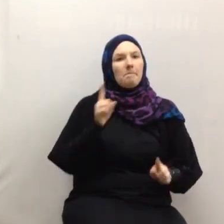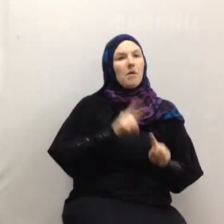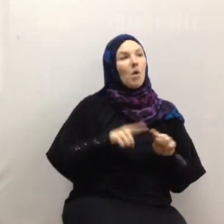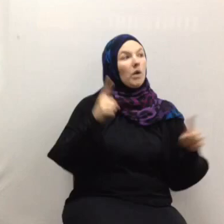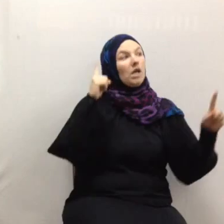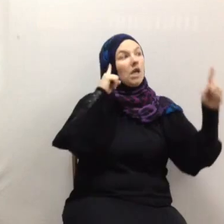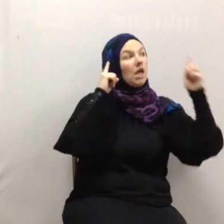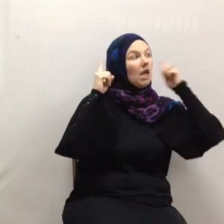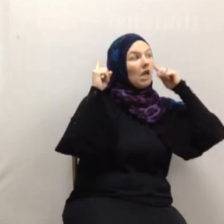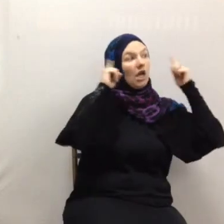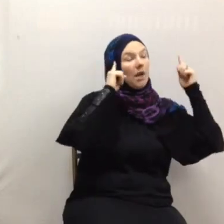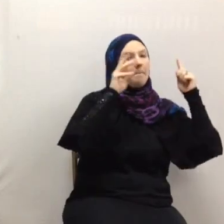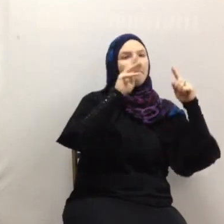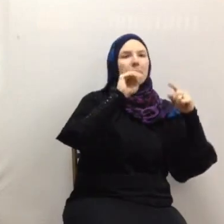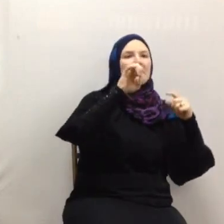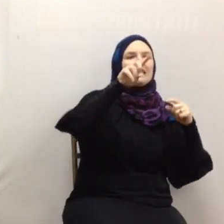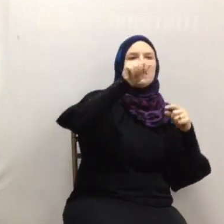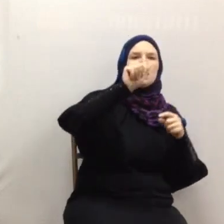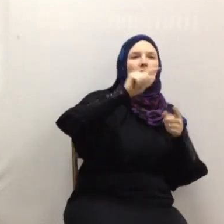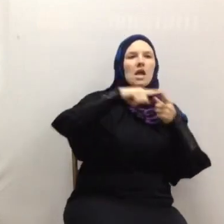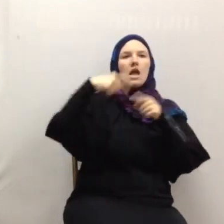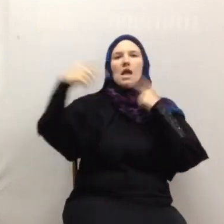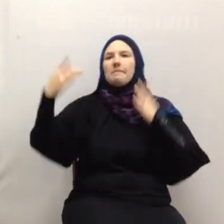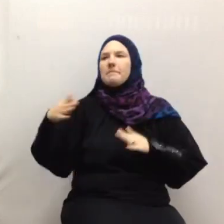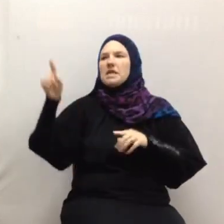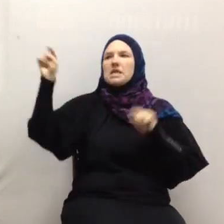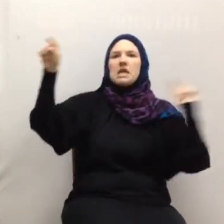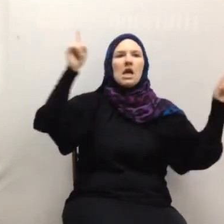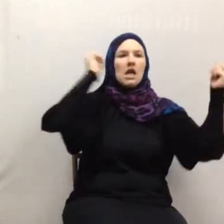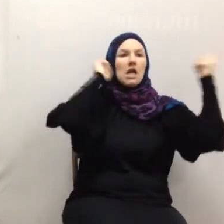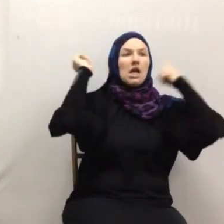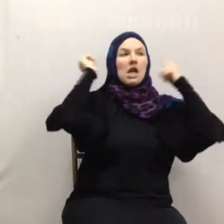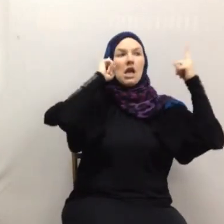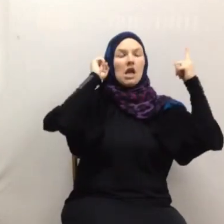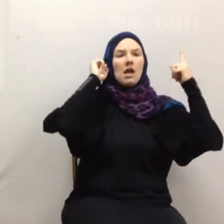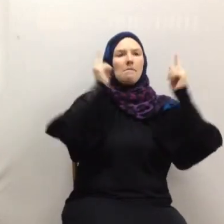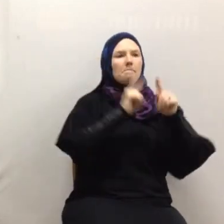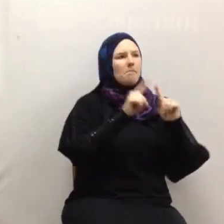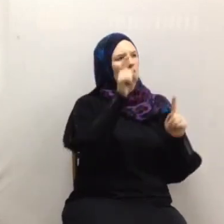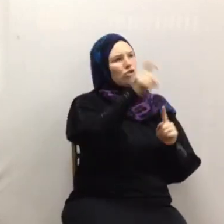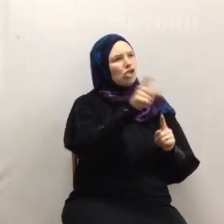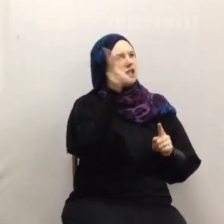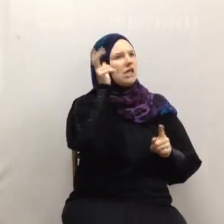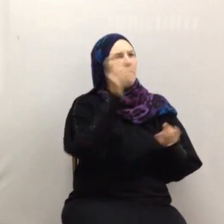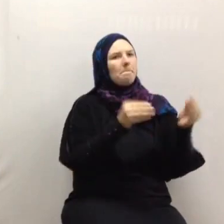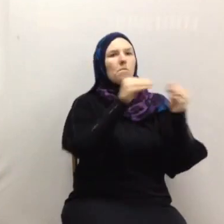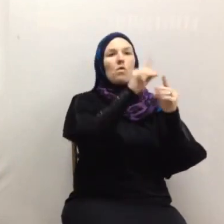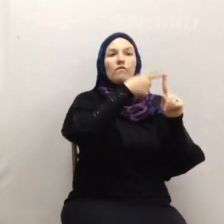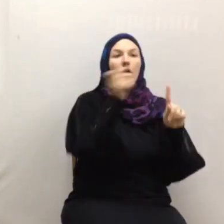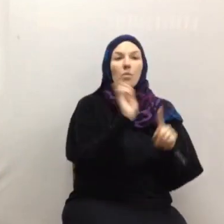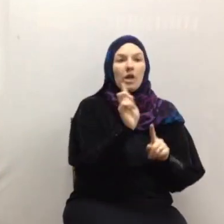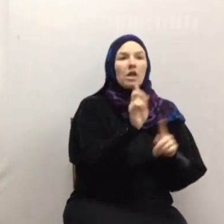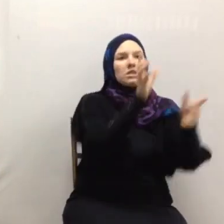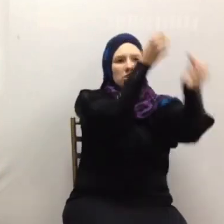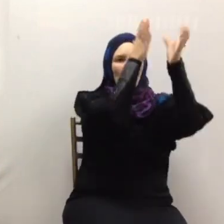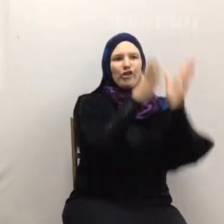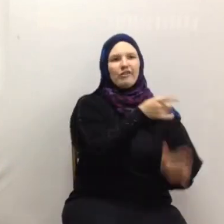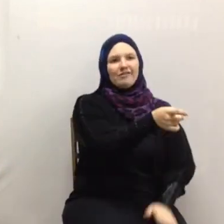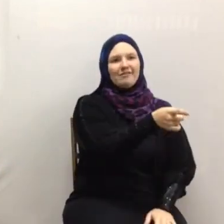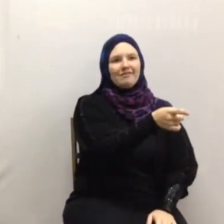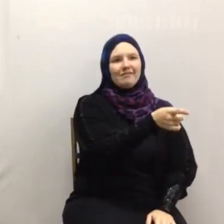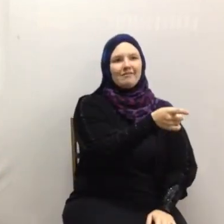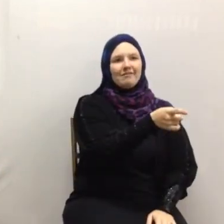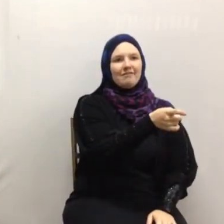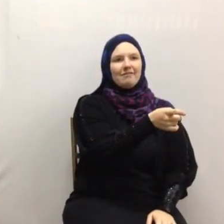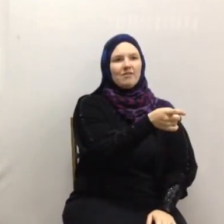of Islam than we are hearing about it from the scholars of Islam. Ask any scholar, what is so